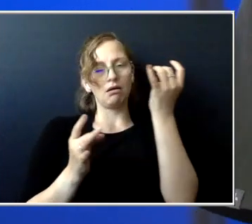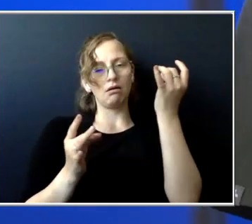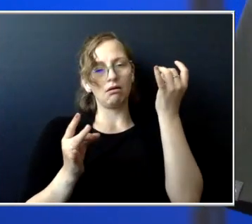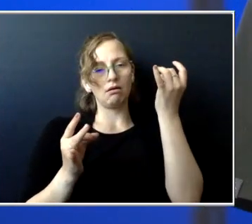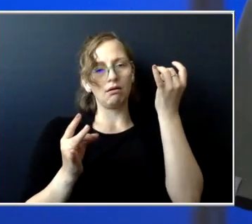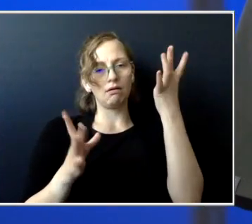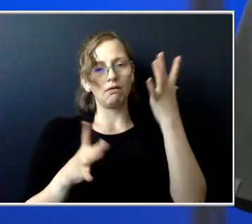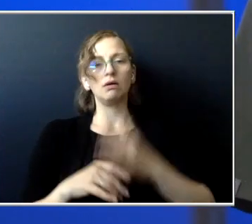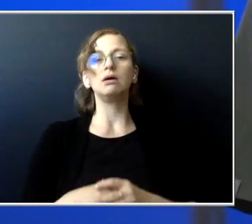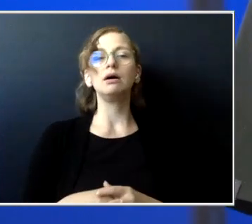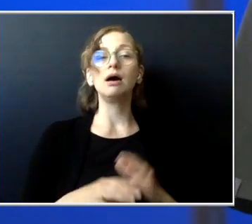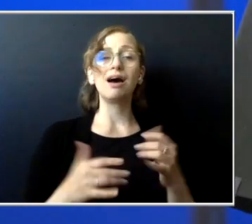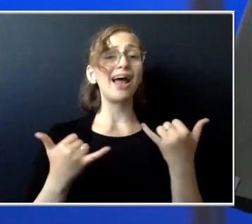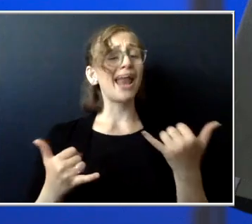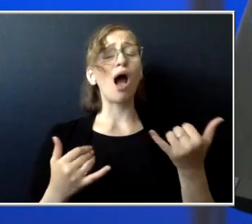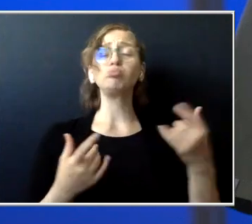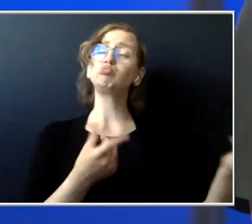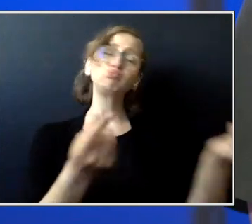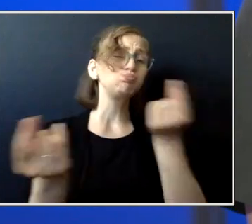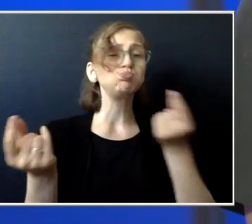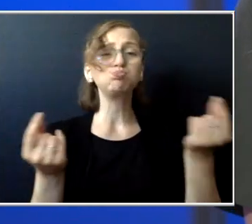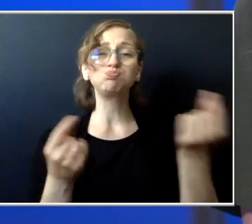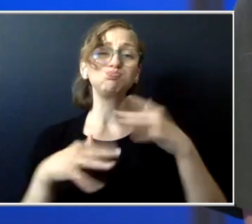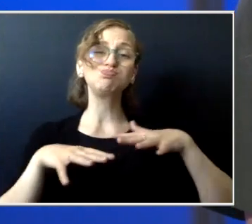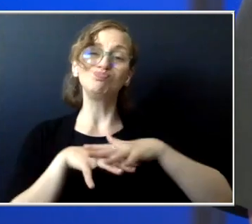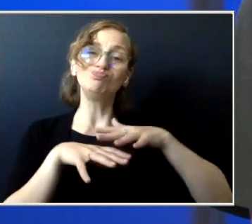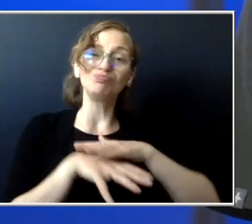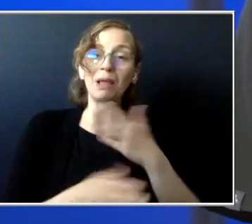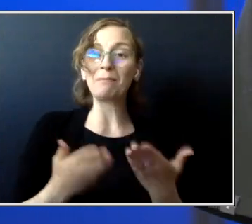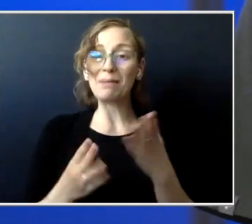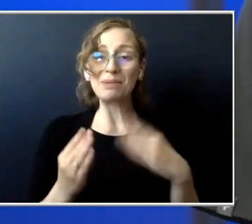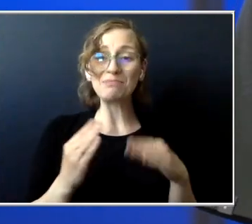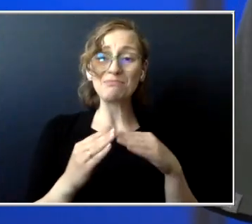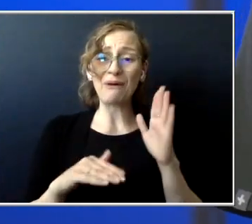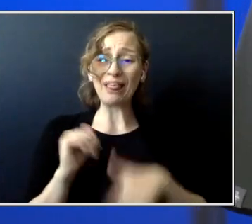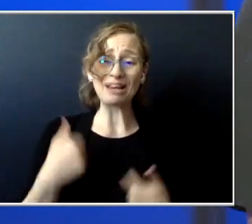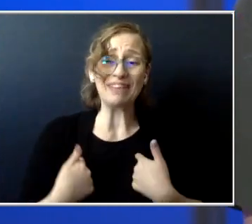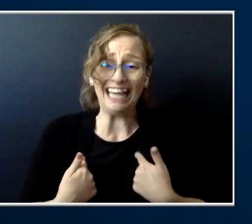out and about and probably more active than I even am,